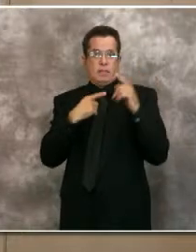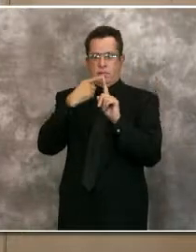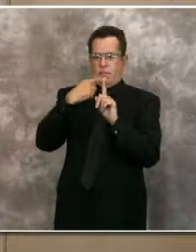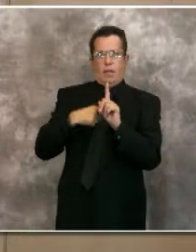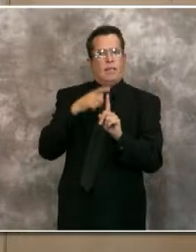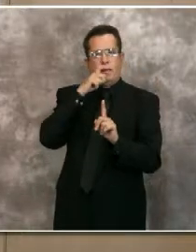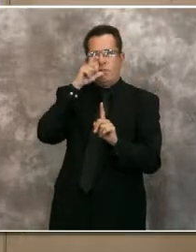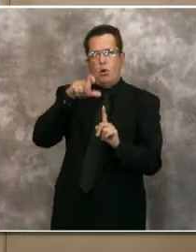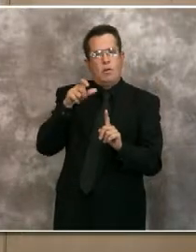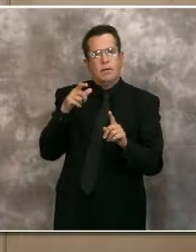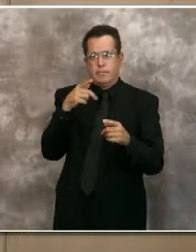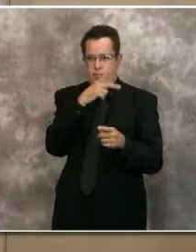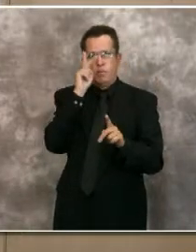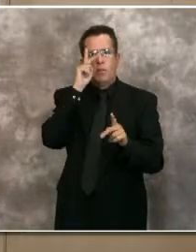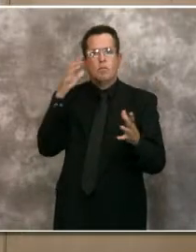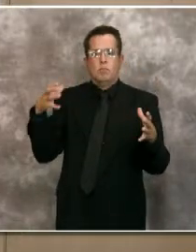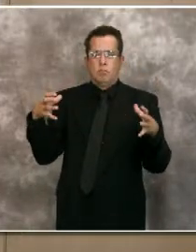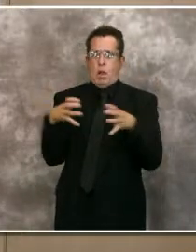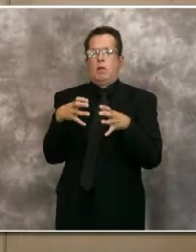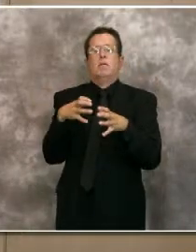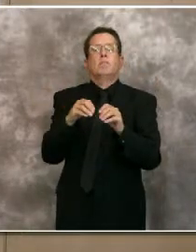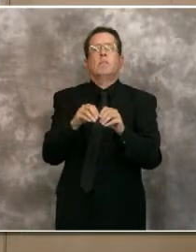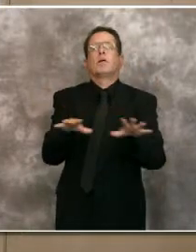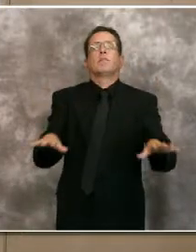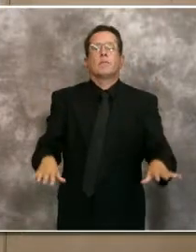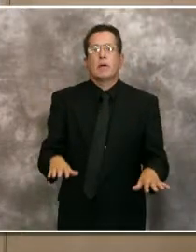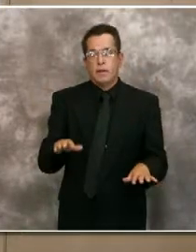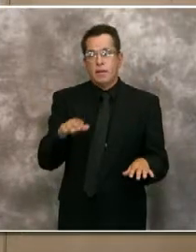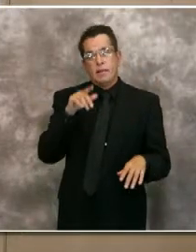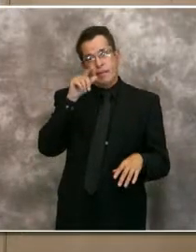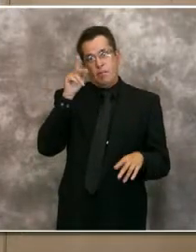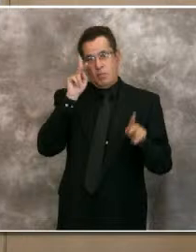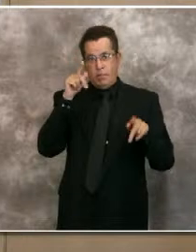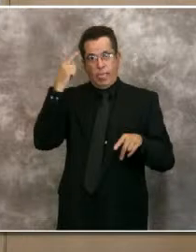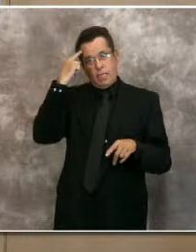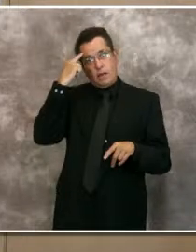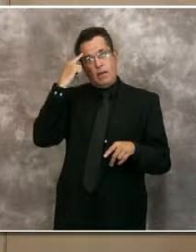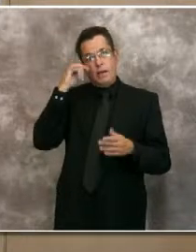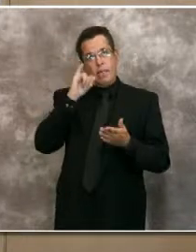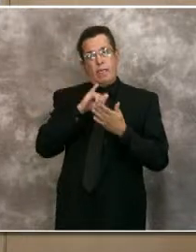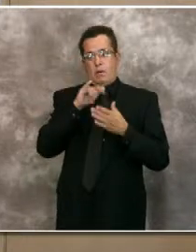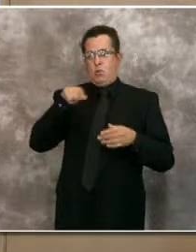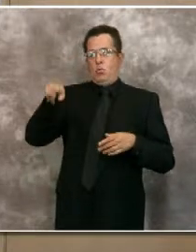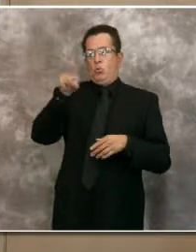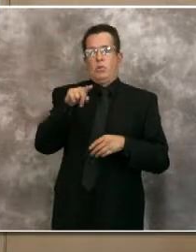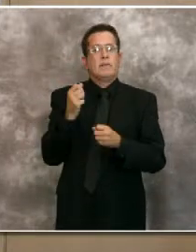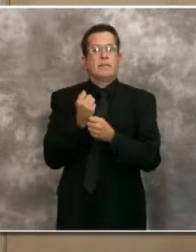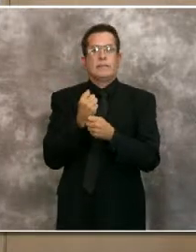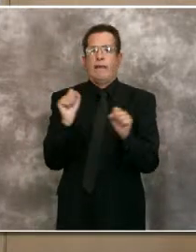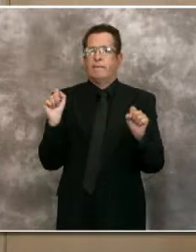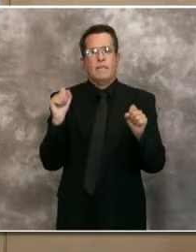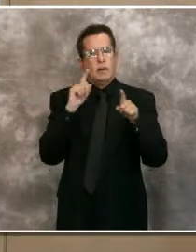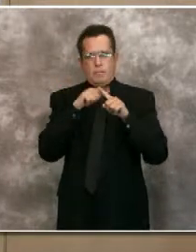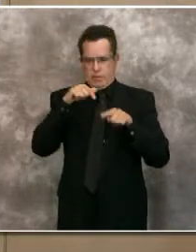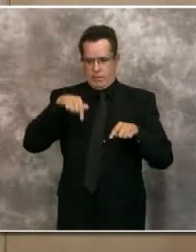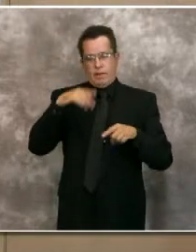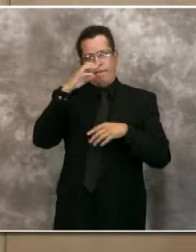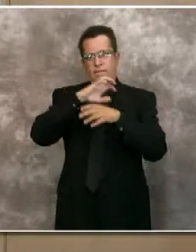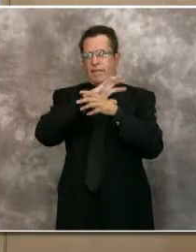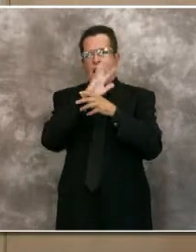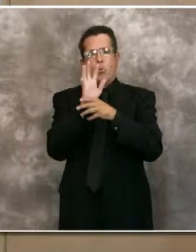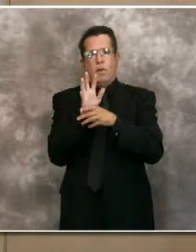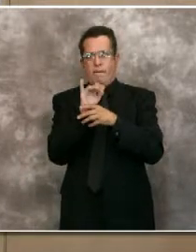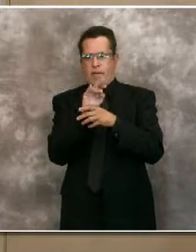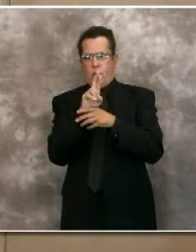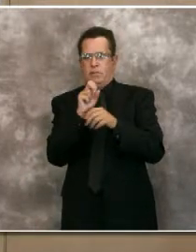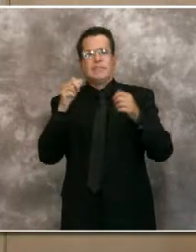So what we're asking people is not, even though they might think that things are safe, this virus is circulating throughout the